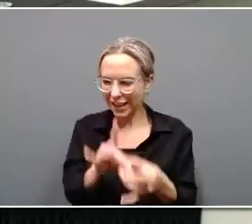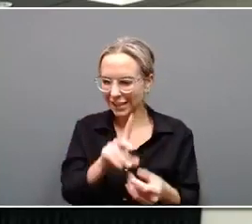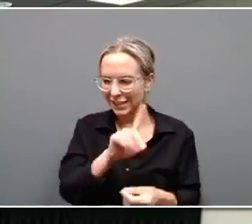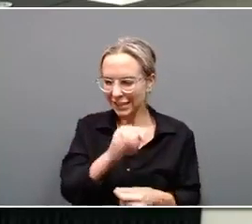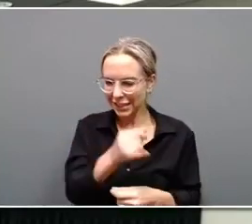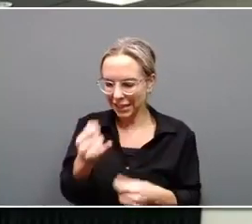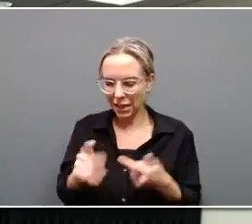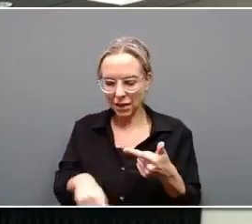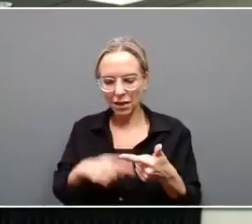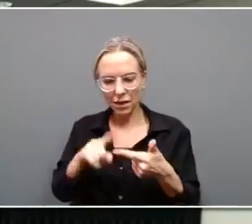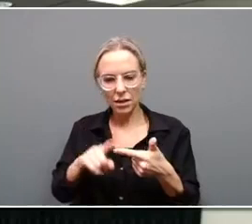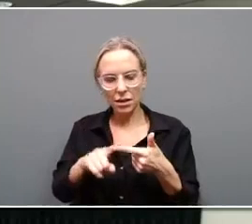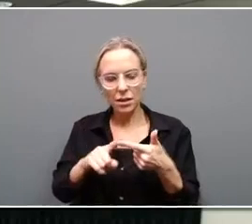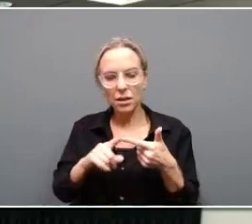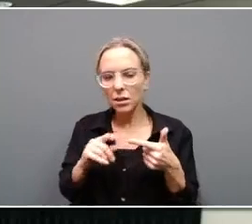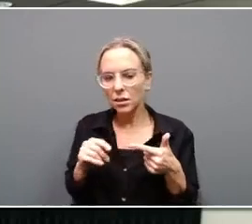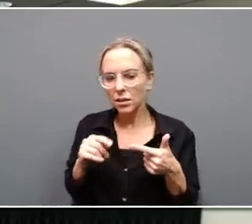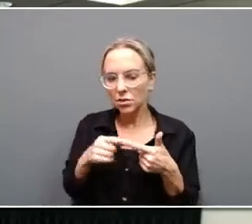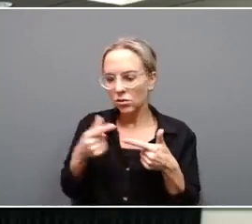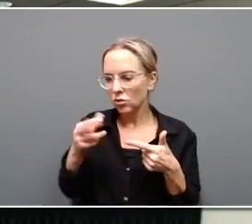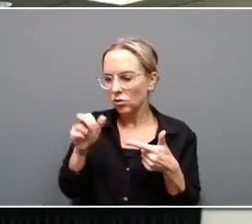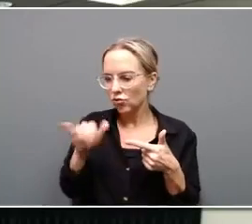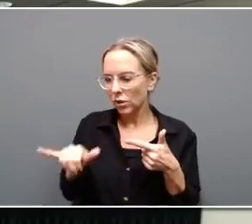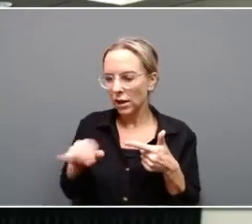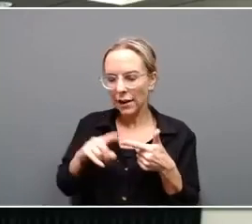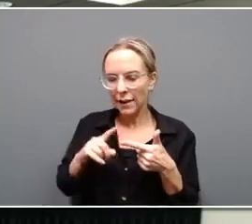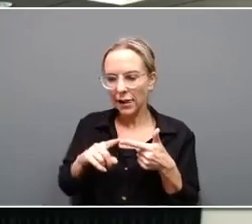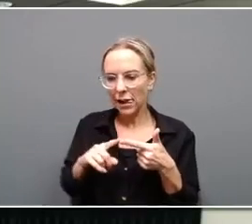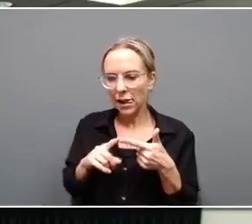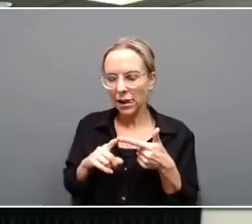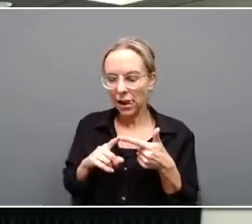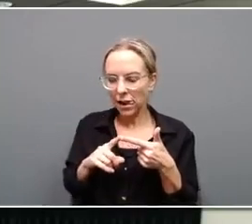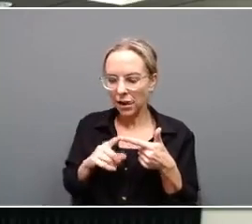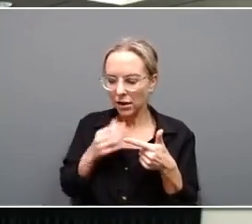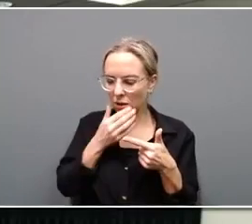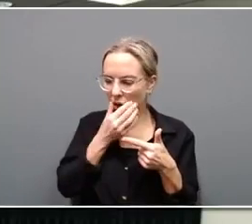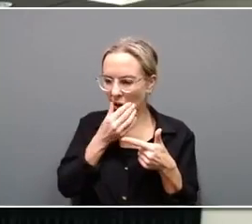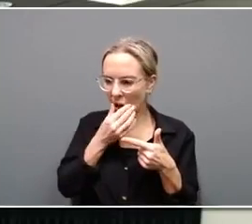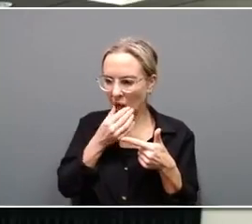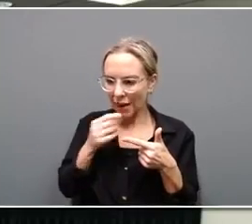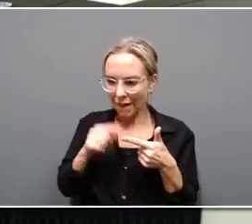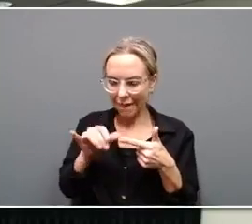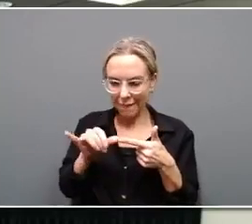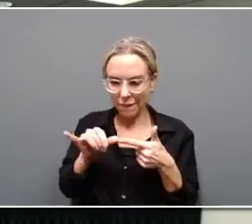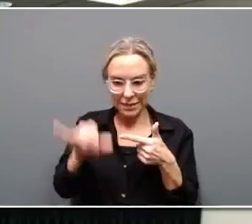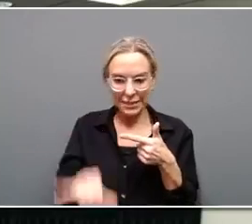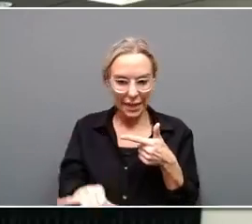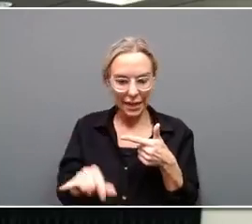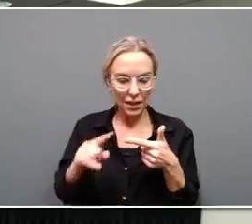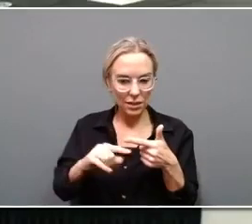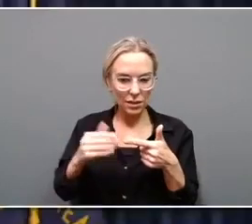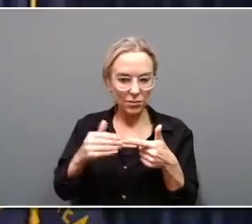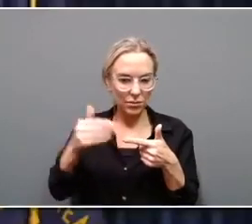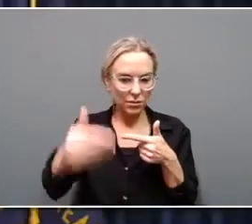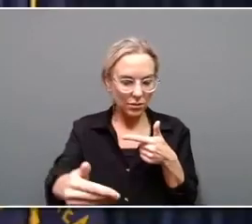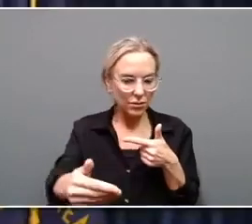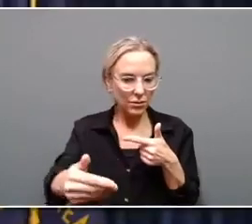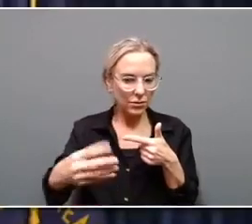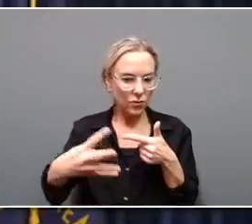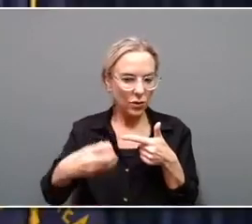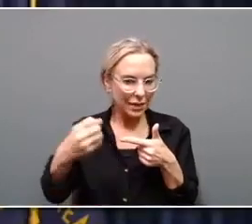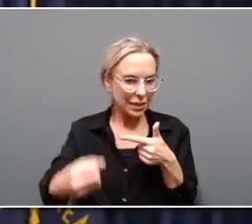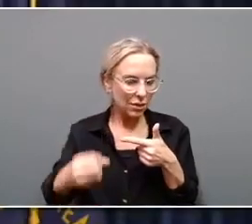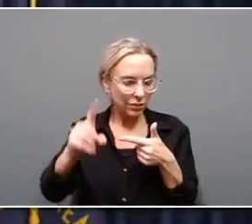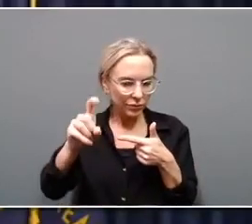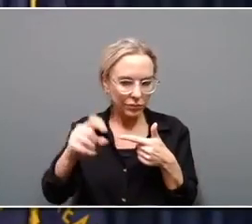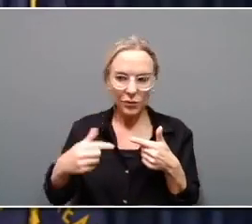Jim Gray. Is it your understanding that he's going to stay on for the next term? Obviously, we can't predict. the Yeah, future. I certainly